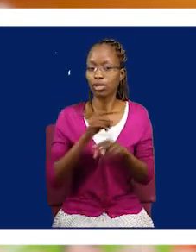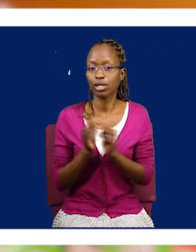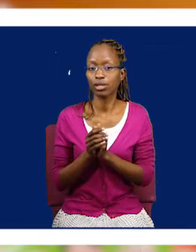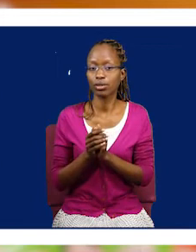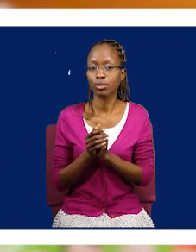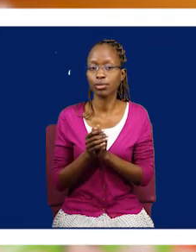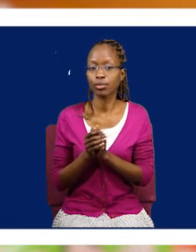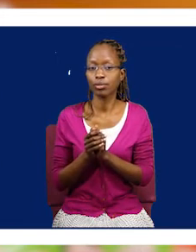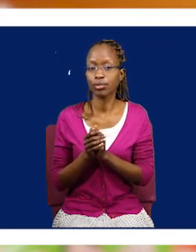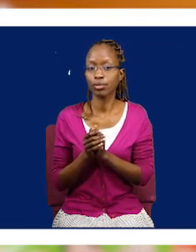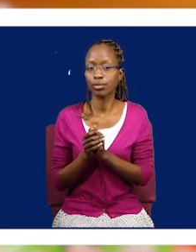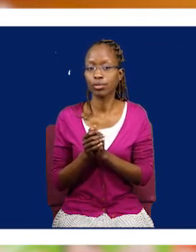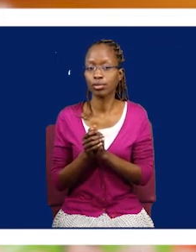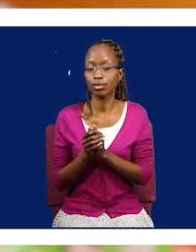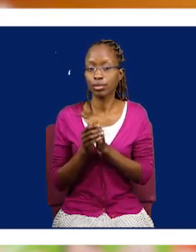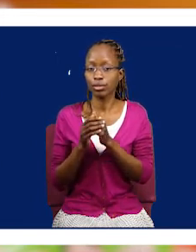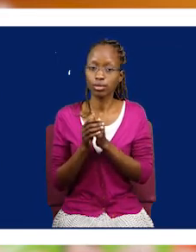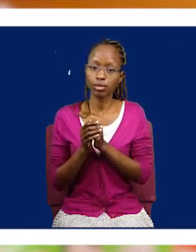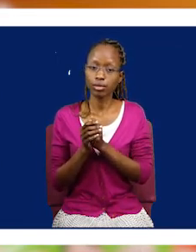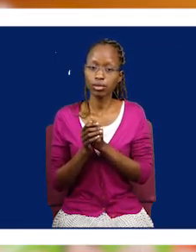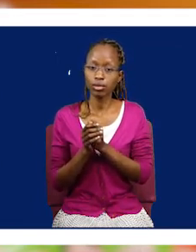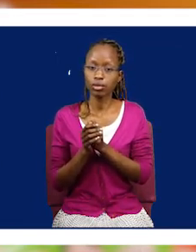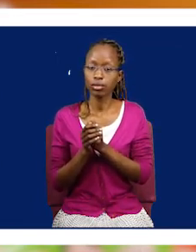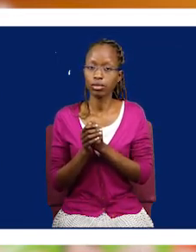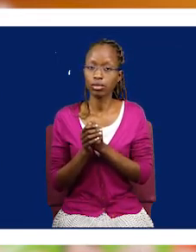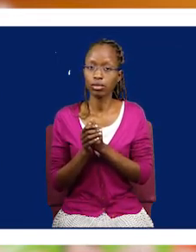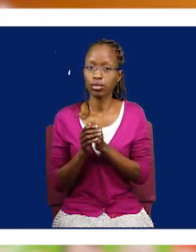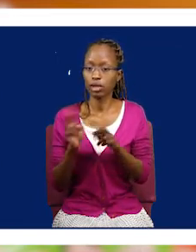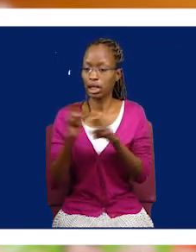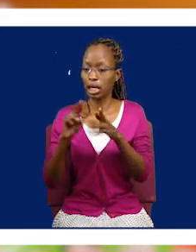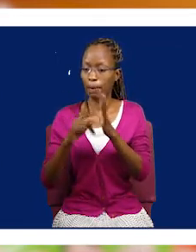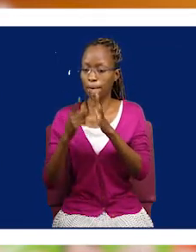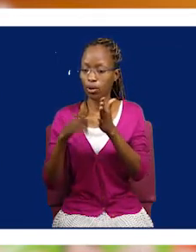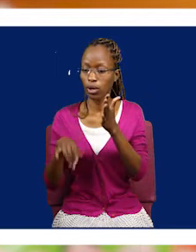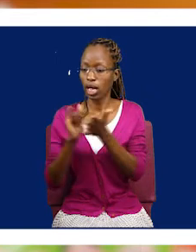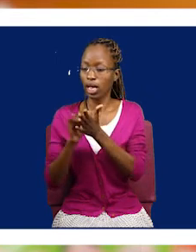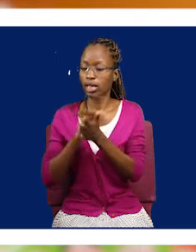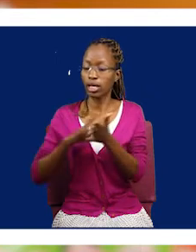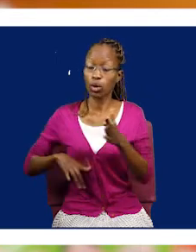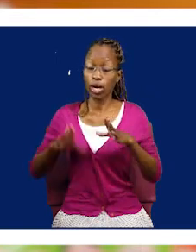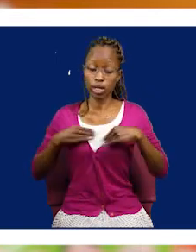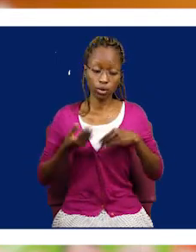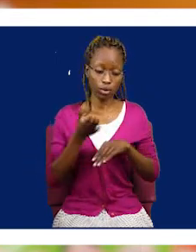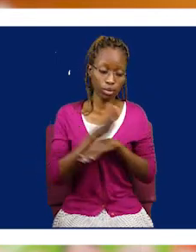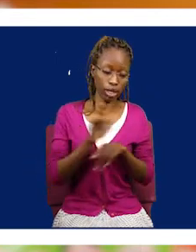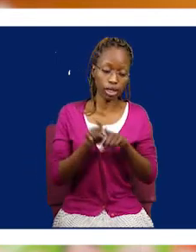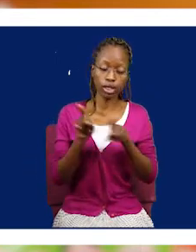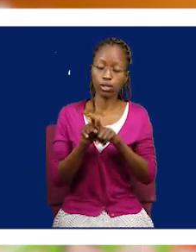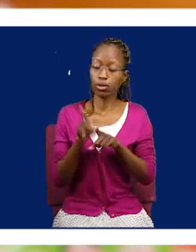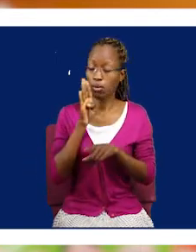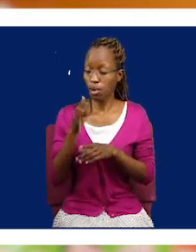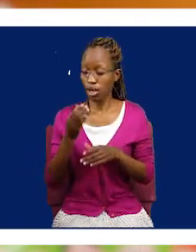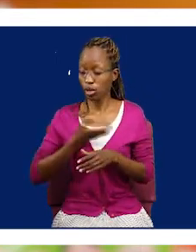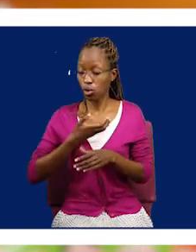big word, but it means that he has taken you back to be his own child. When you